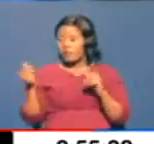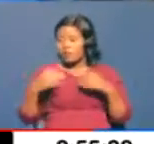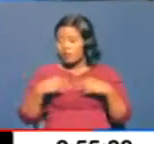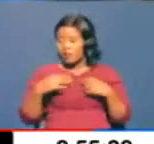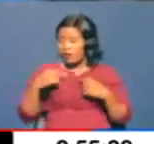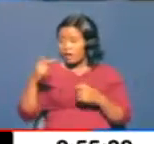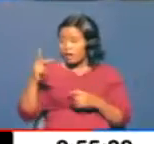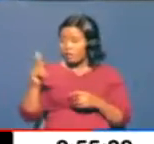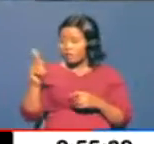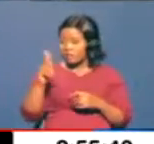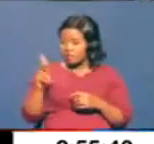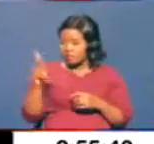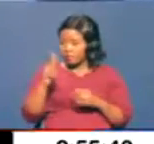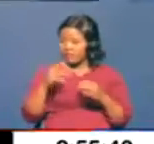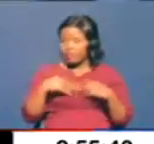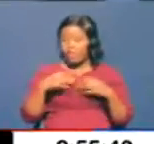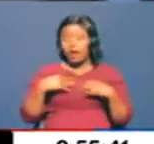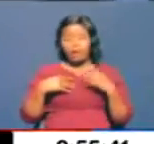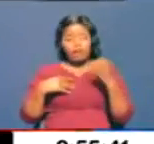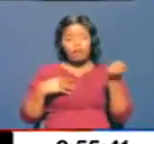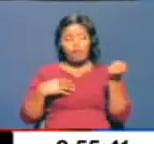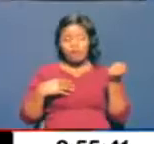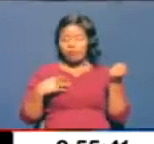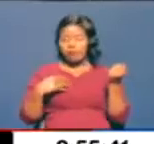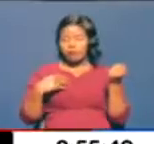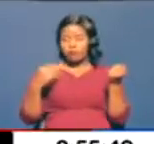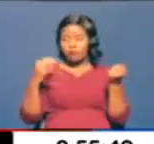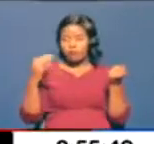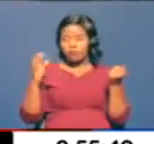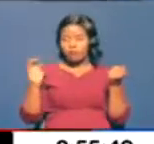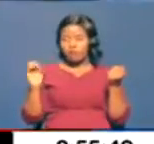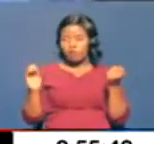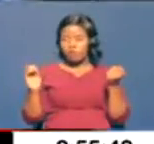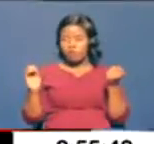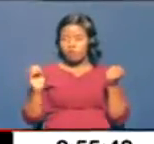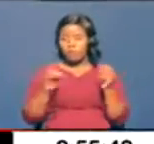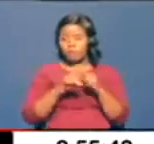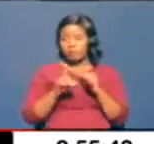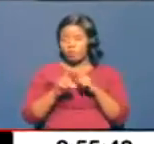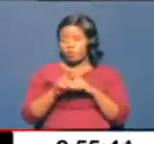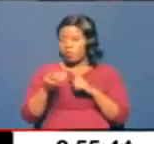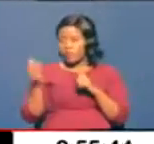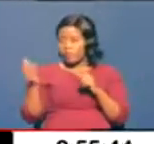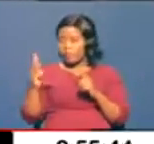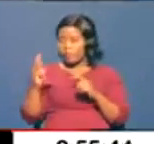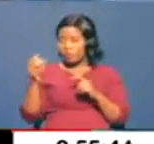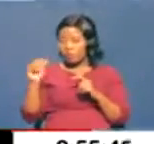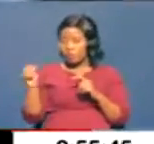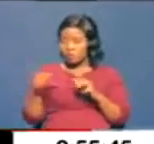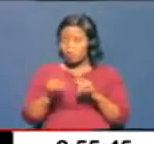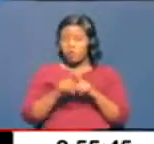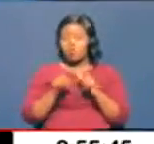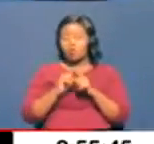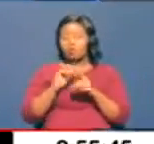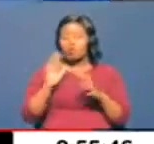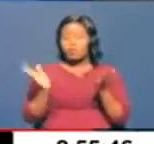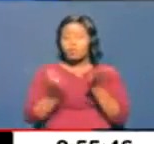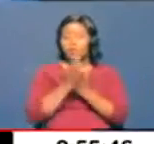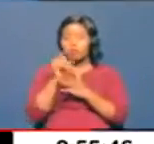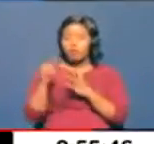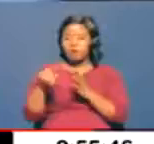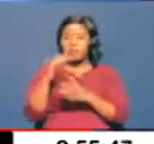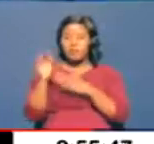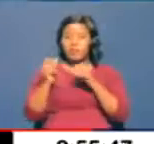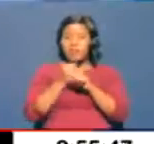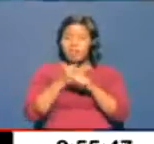was outclassed 5-0 by Juliano Fernando of Mozambique. Lightweight Washington Wandera was also eliminated from this year's championship